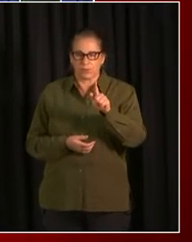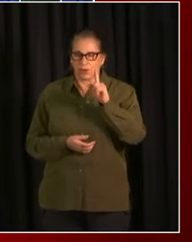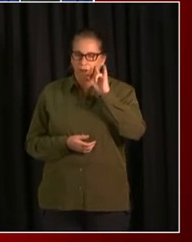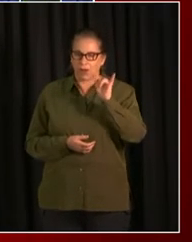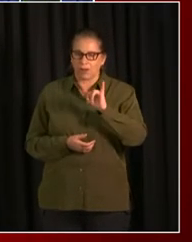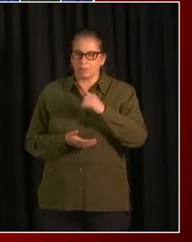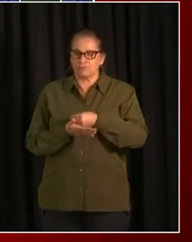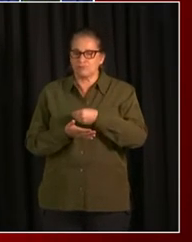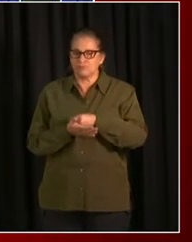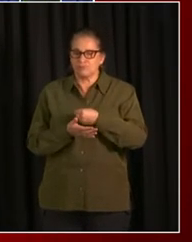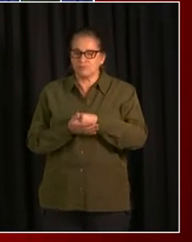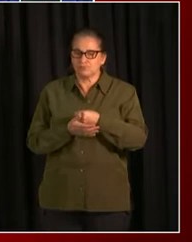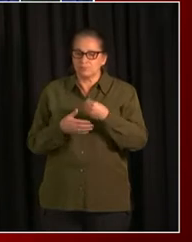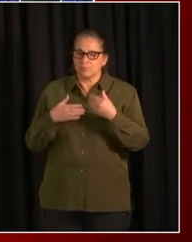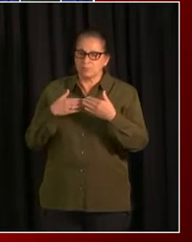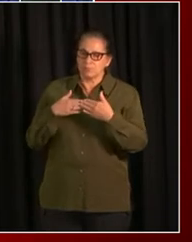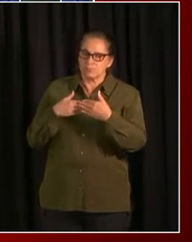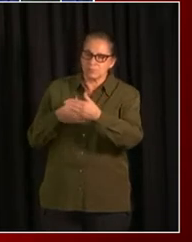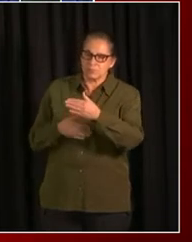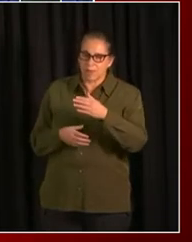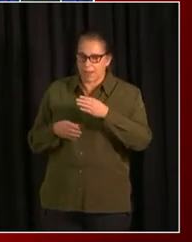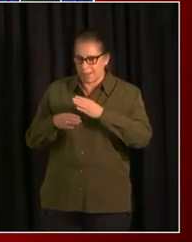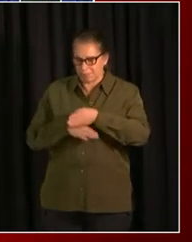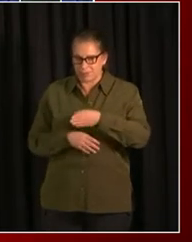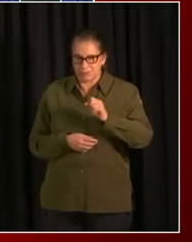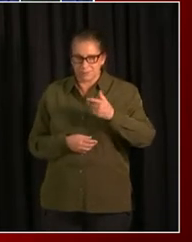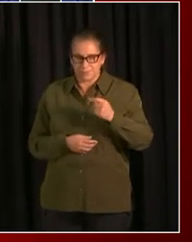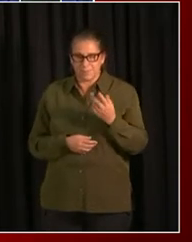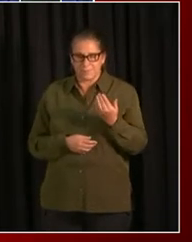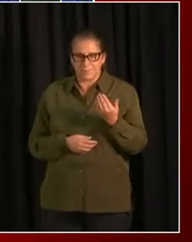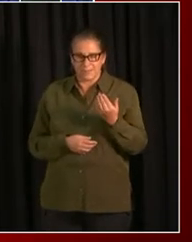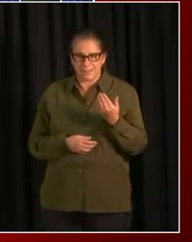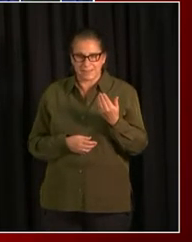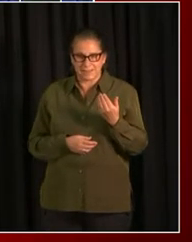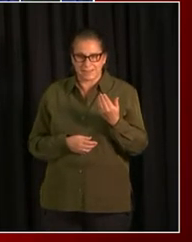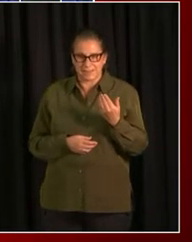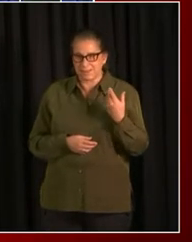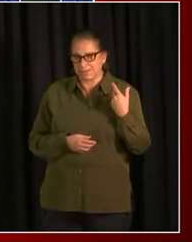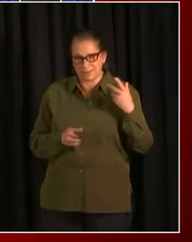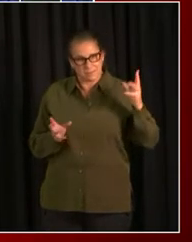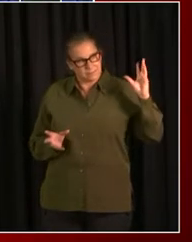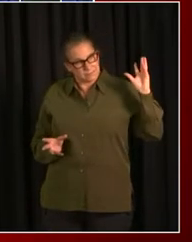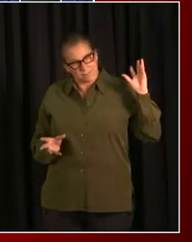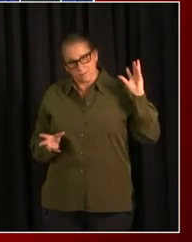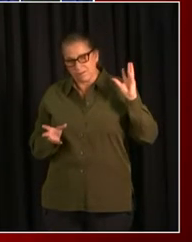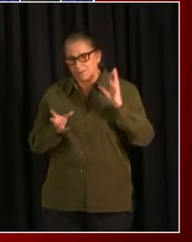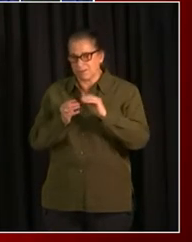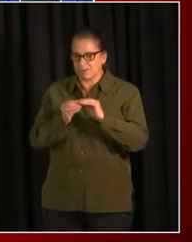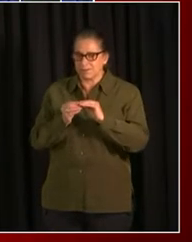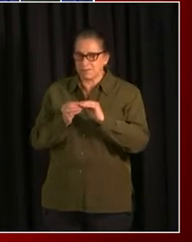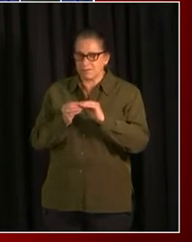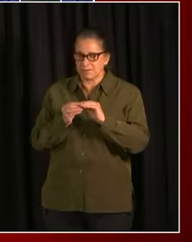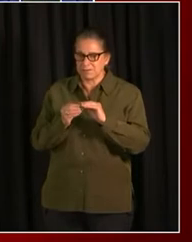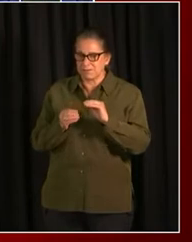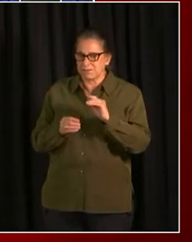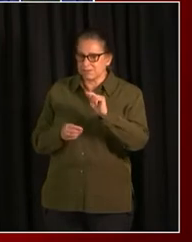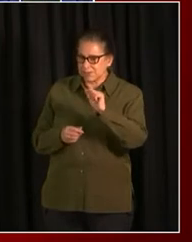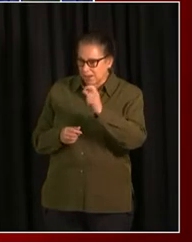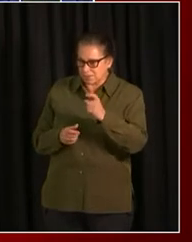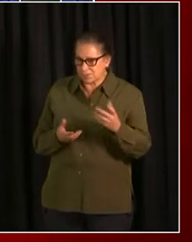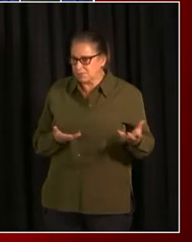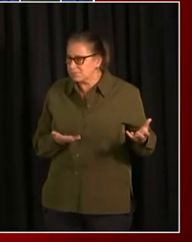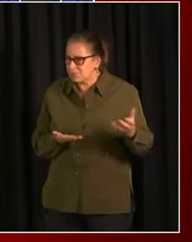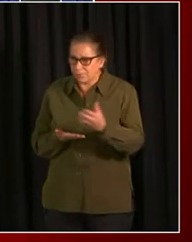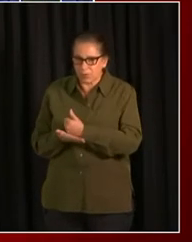15th, which we have just passed, to be able to get a sense of some of the property tax revenue that the city